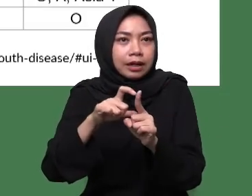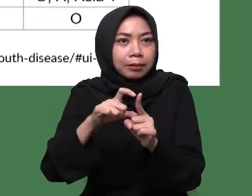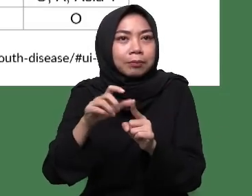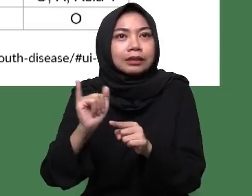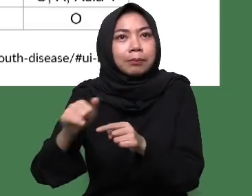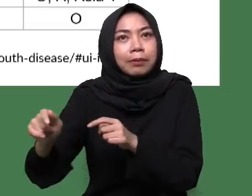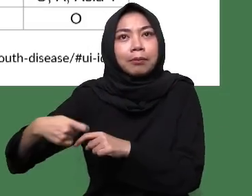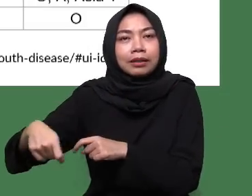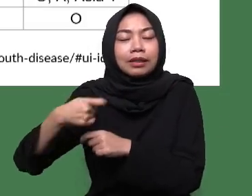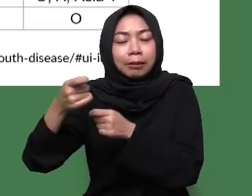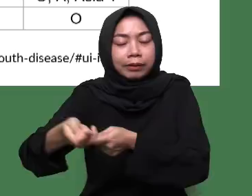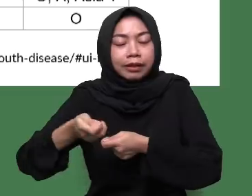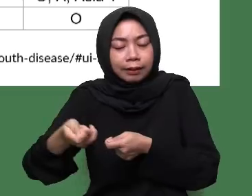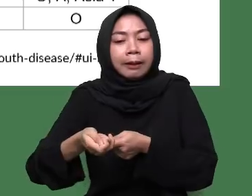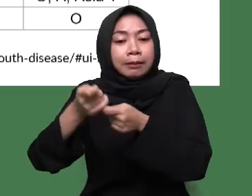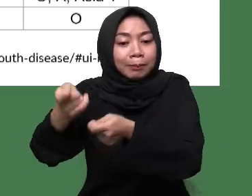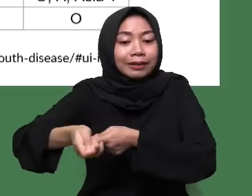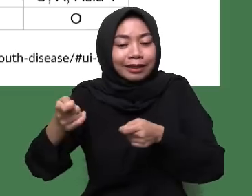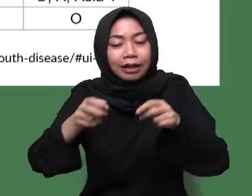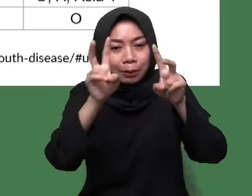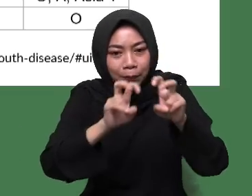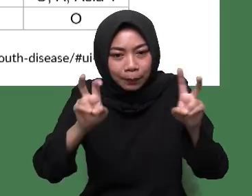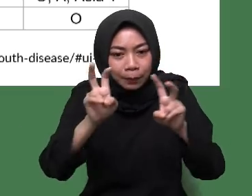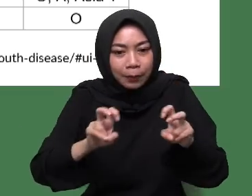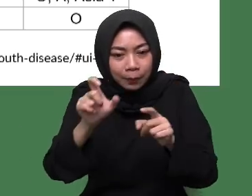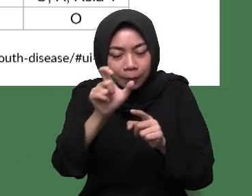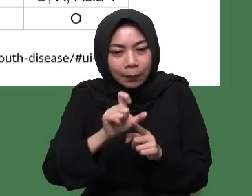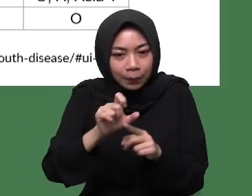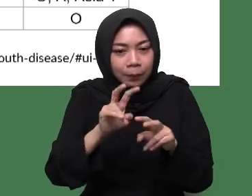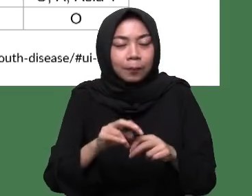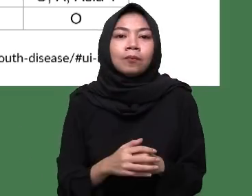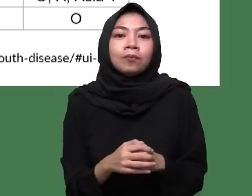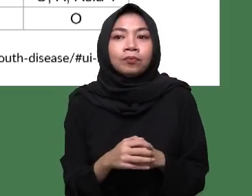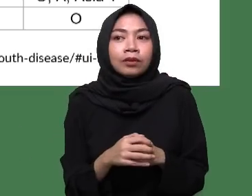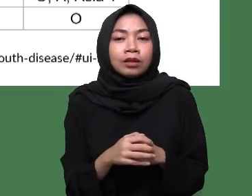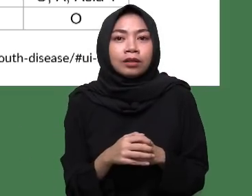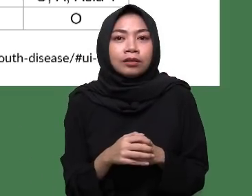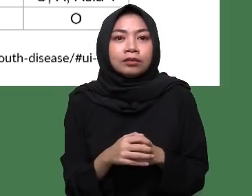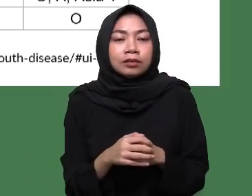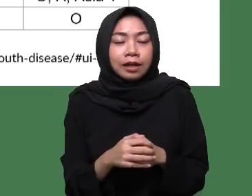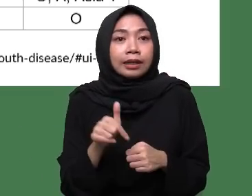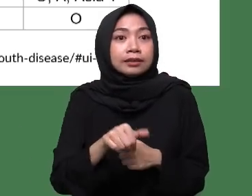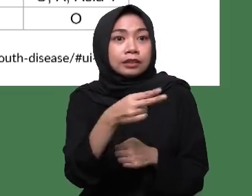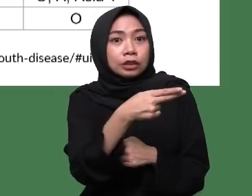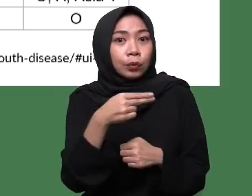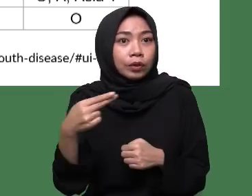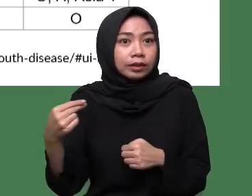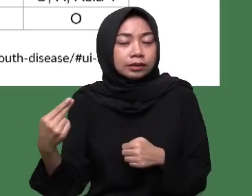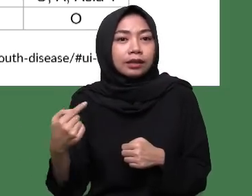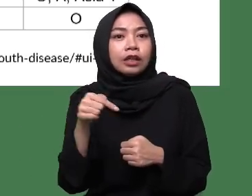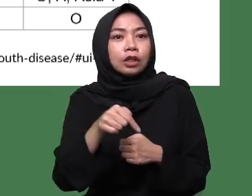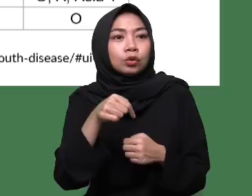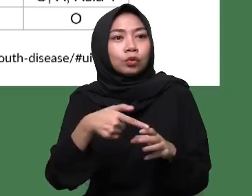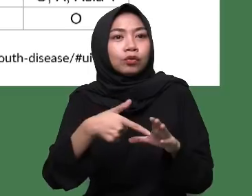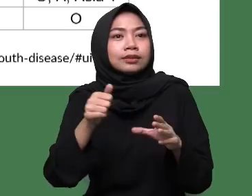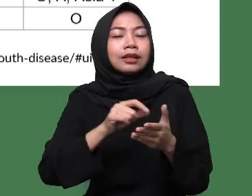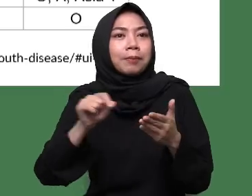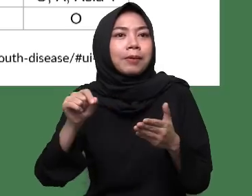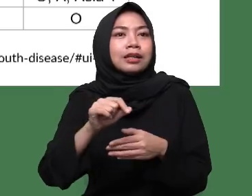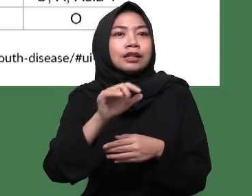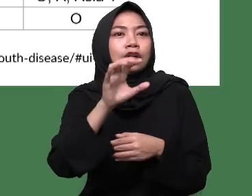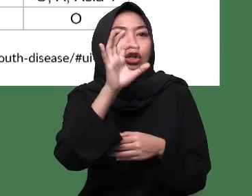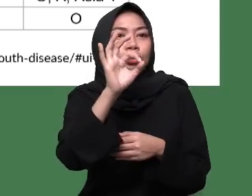Agriculture. The FMD virus serotype has been confirmed in Indonesia as serotype O, and there